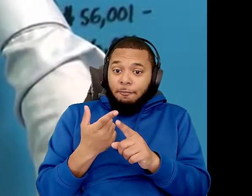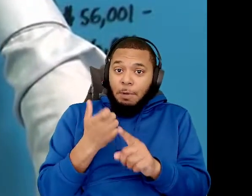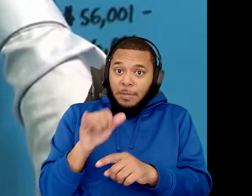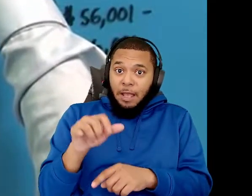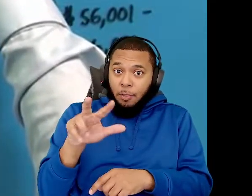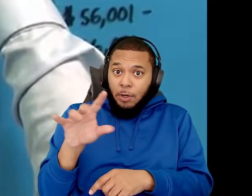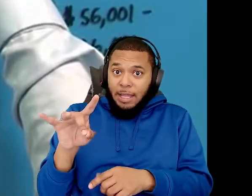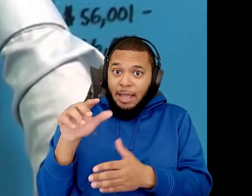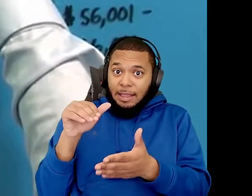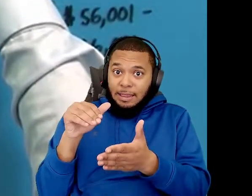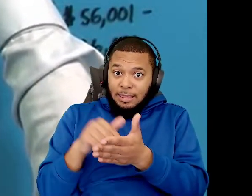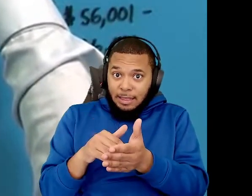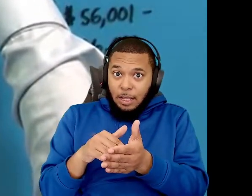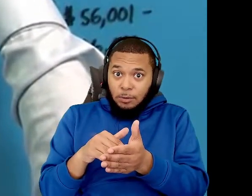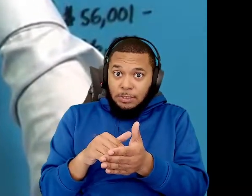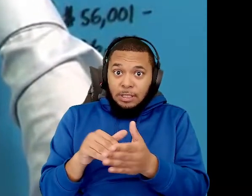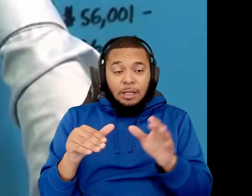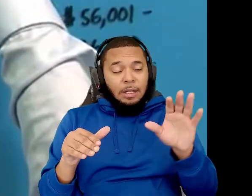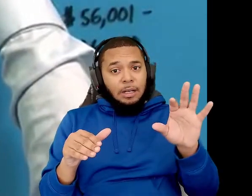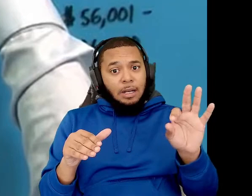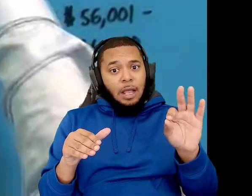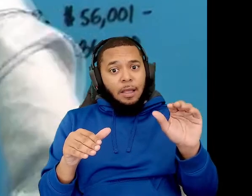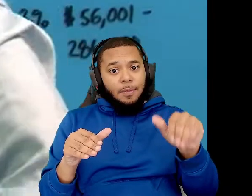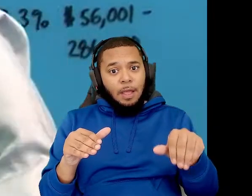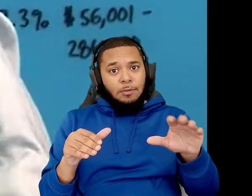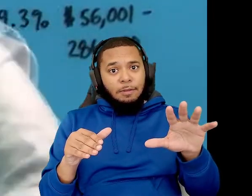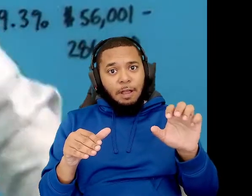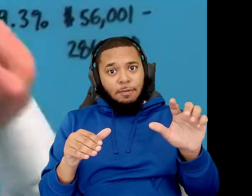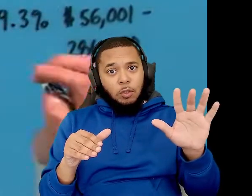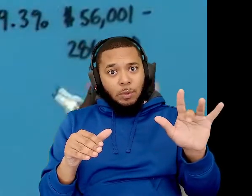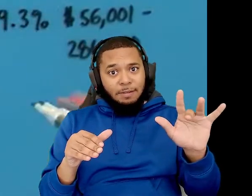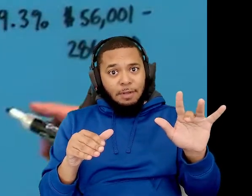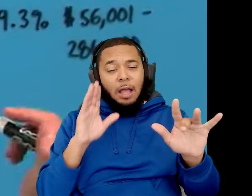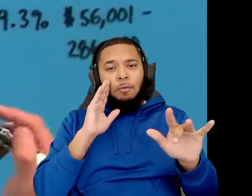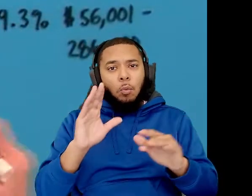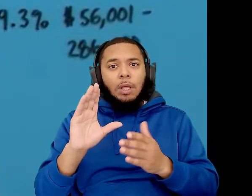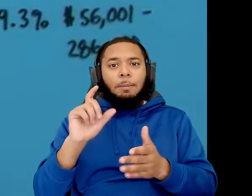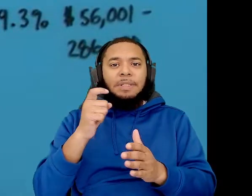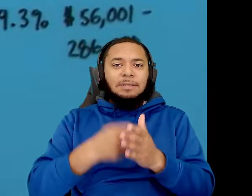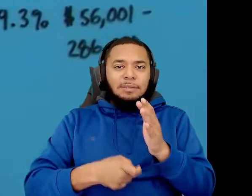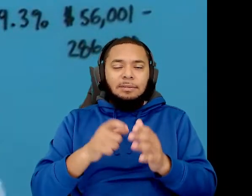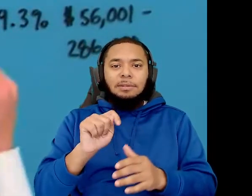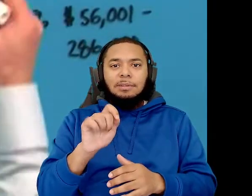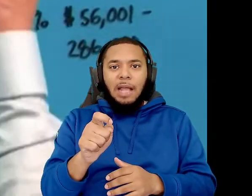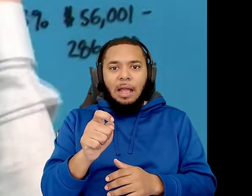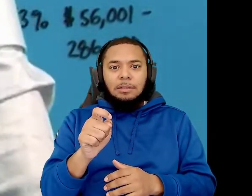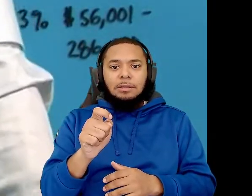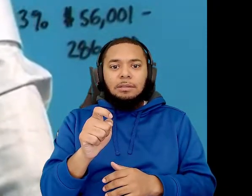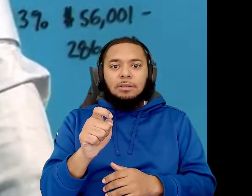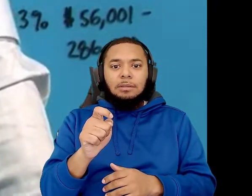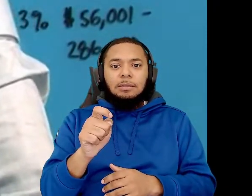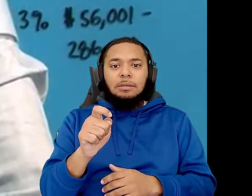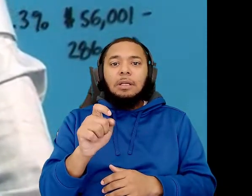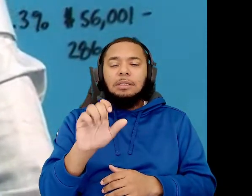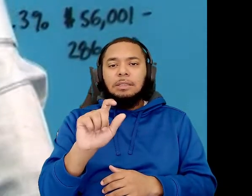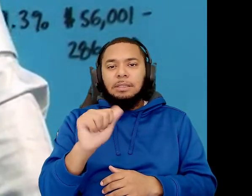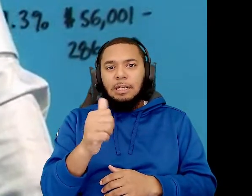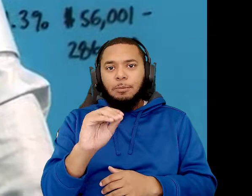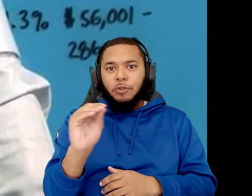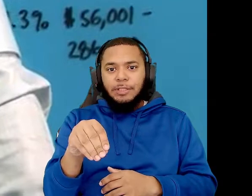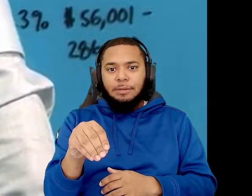$9,525 of this $38,000 is going to be taxed at 10%. Right? So